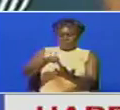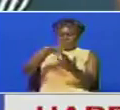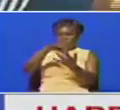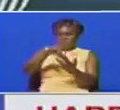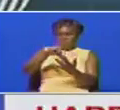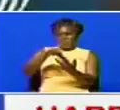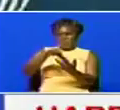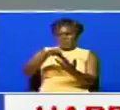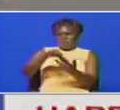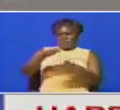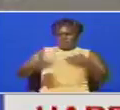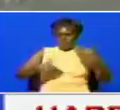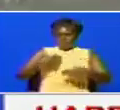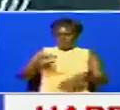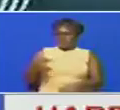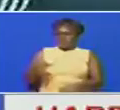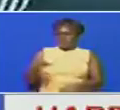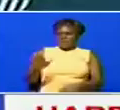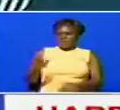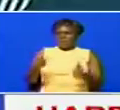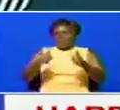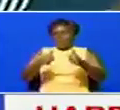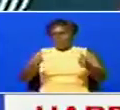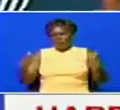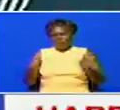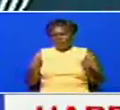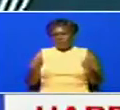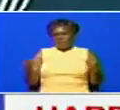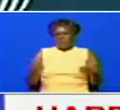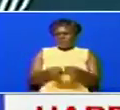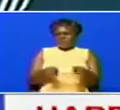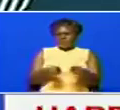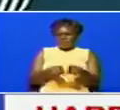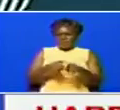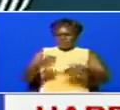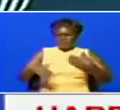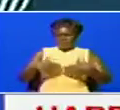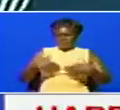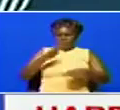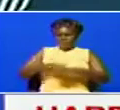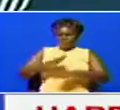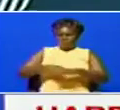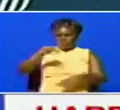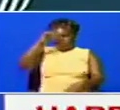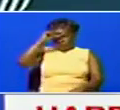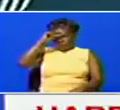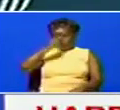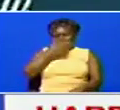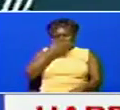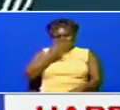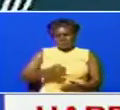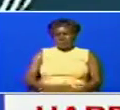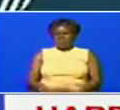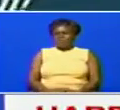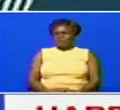by conducting themselves very decently and by, of course, conducting good governance. Thank you.